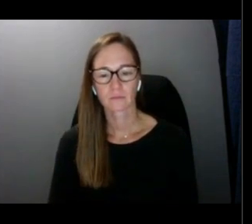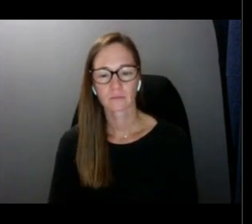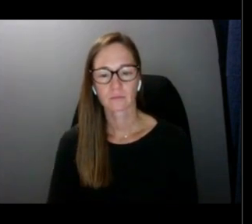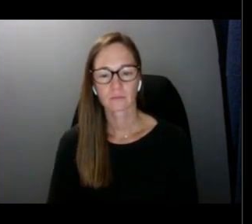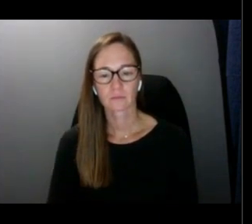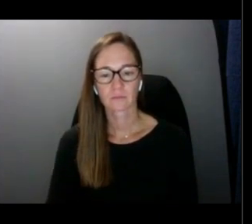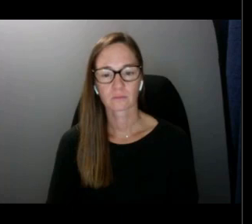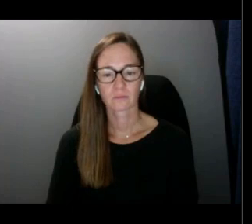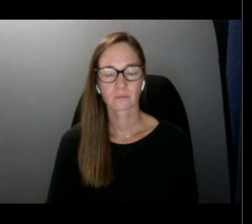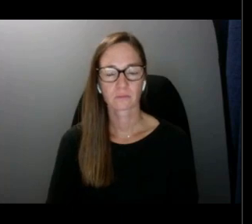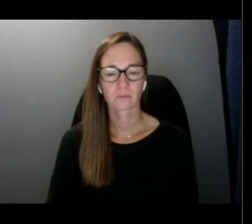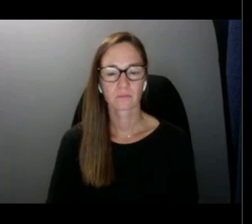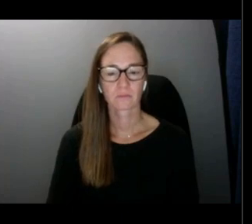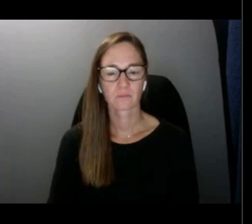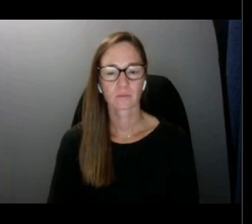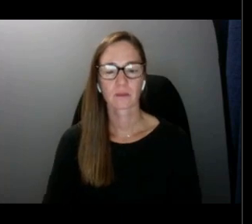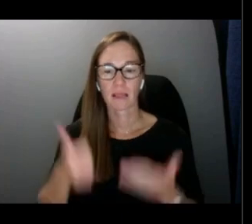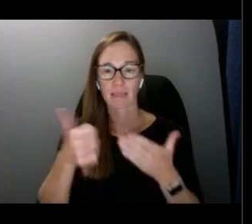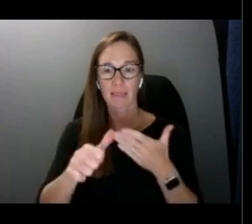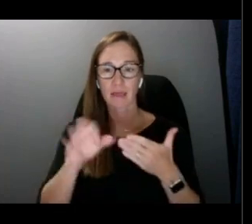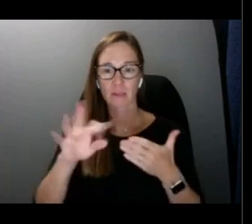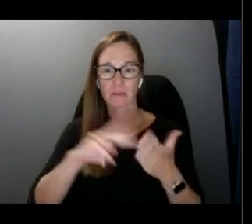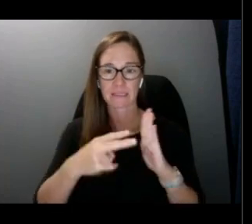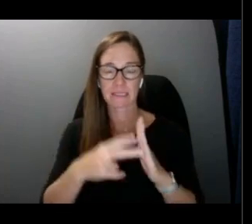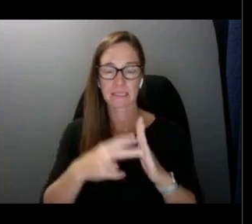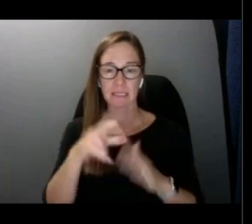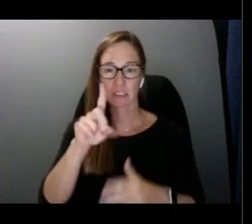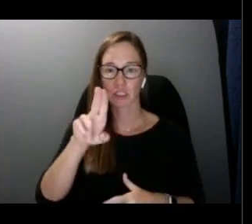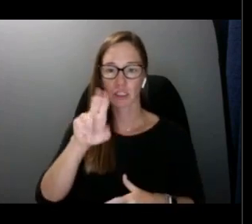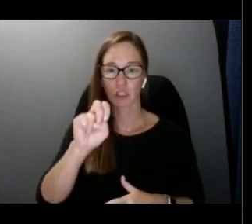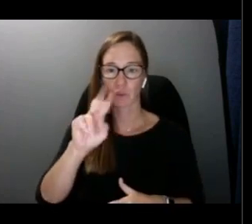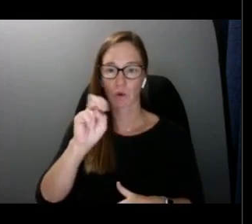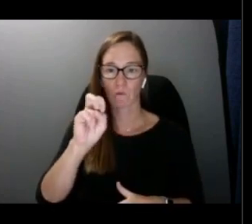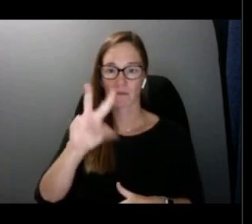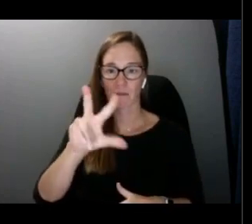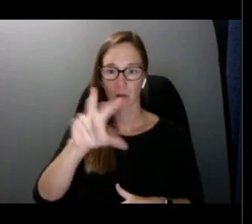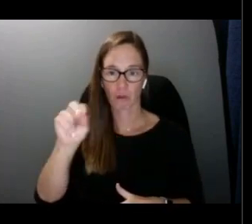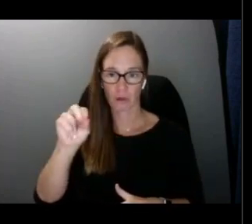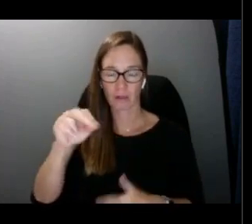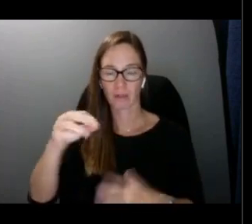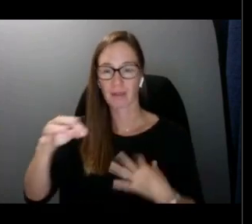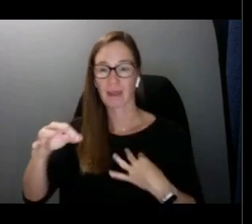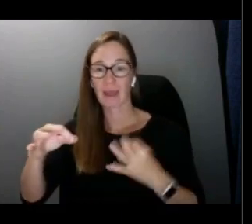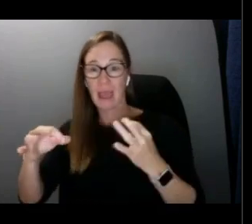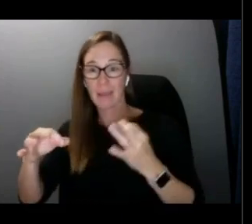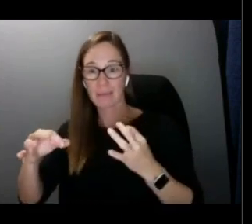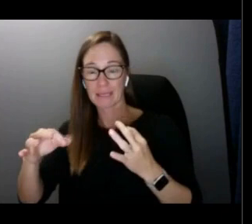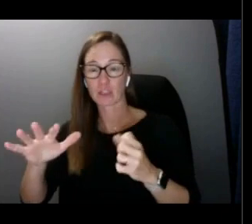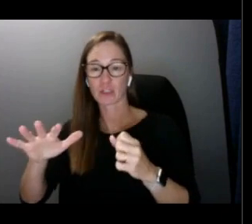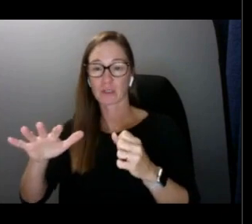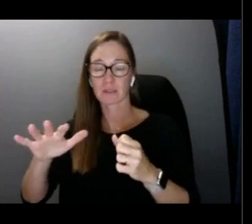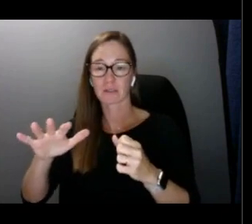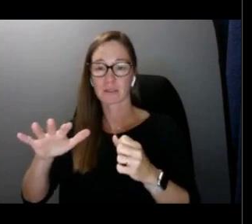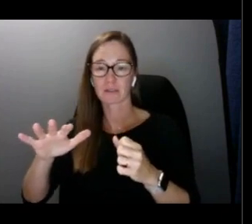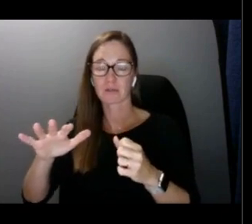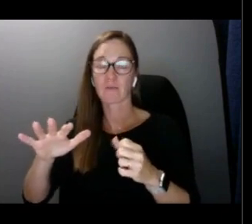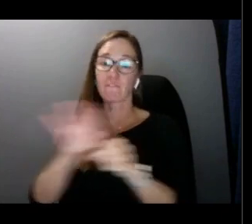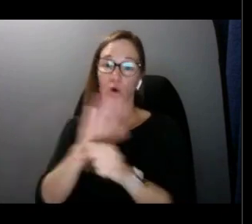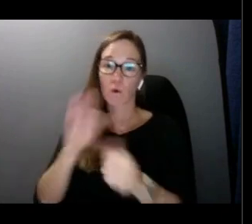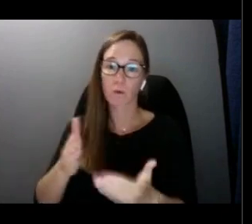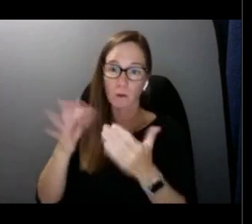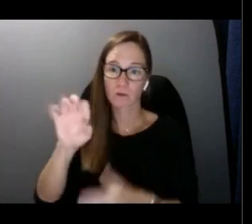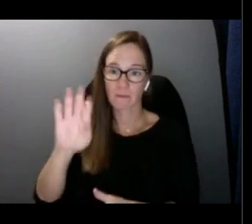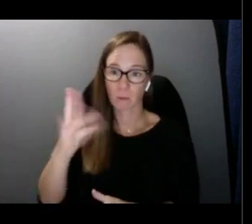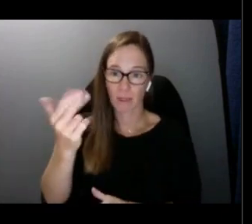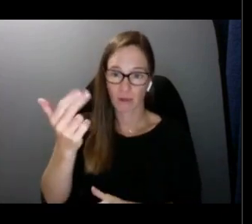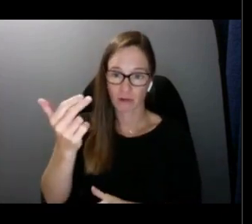the letters of intent are due November 30th. The applications, the full proposals are due February 13th. There